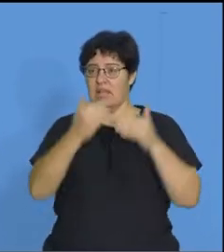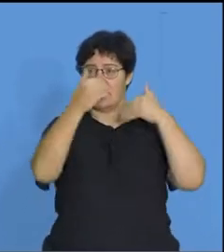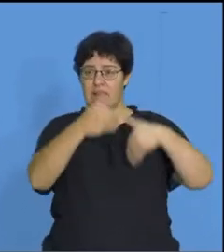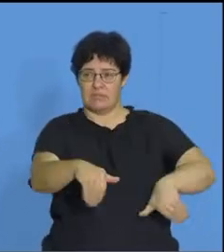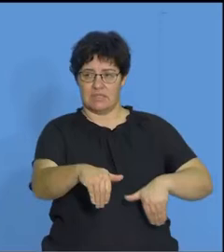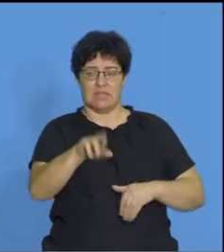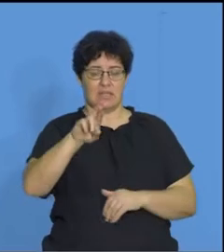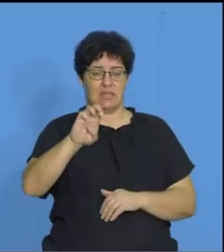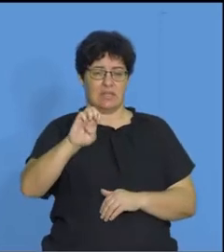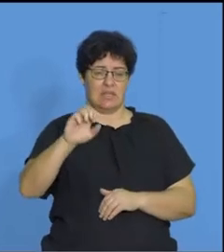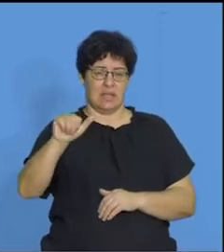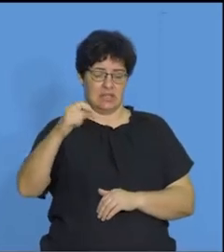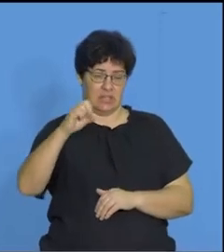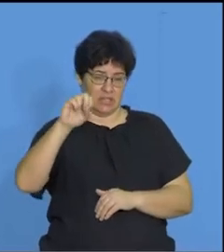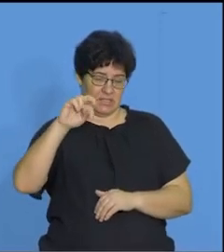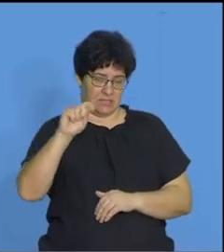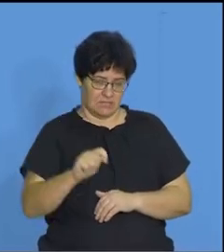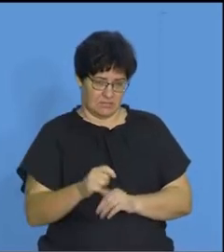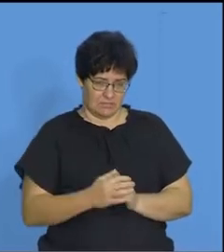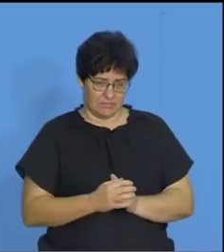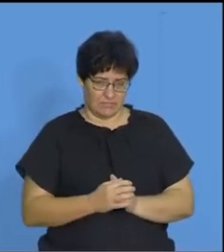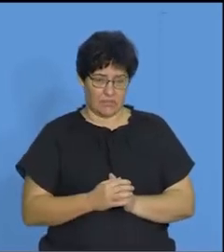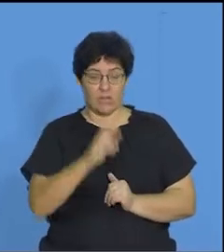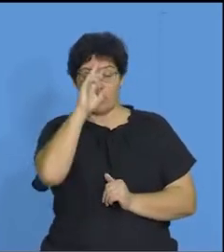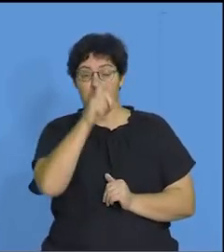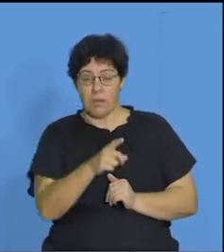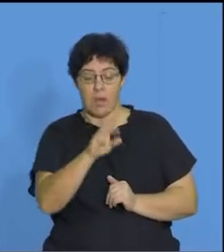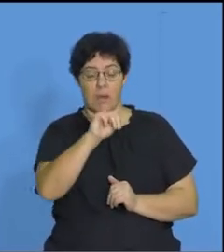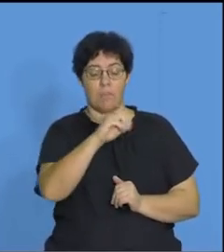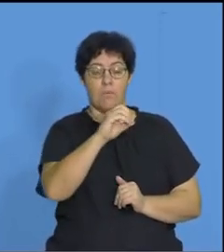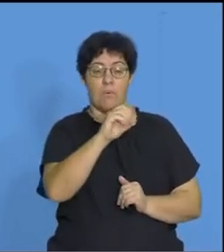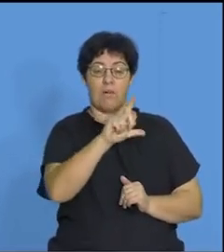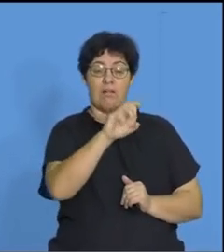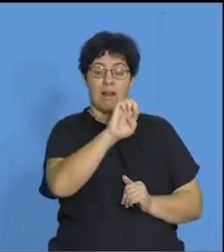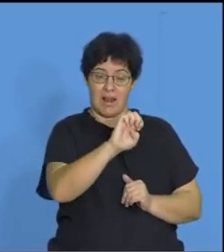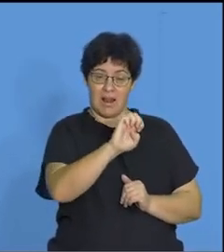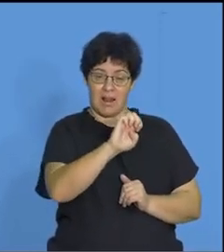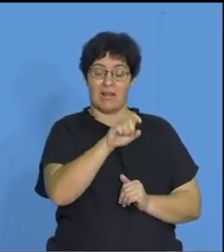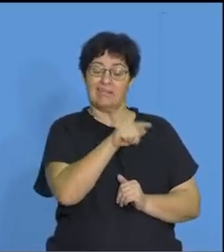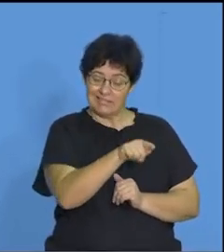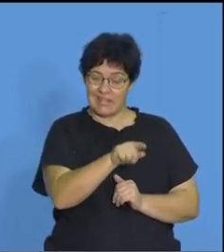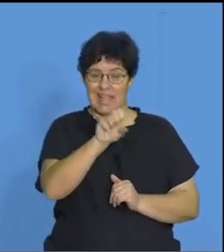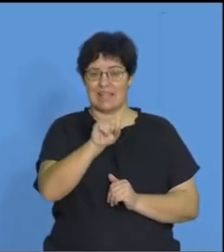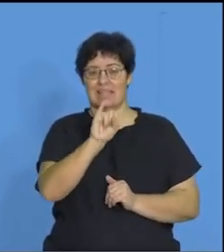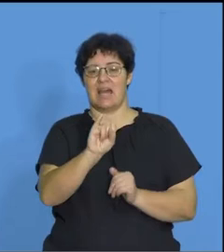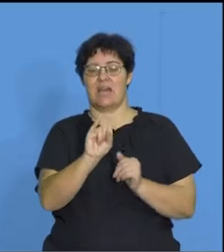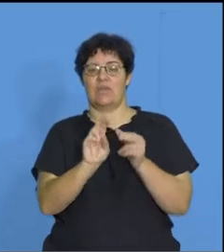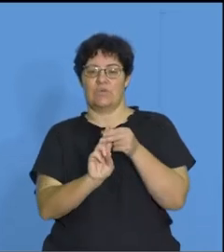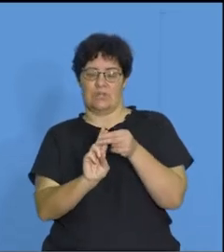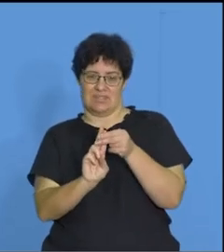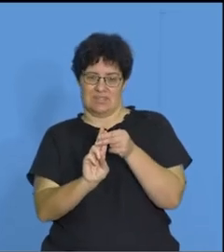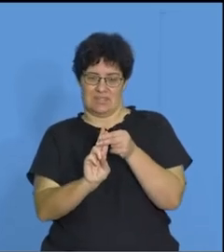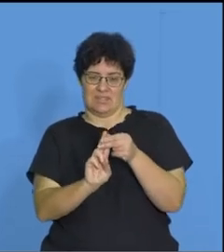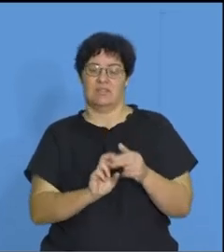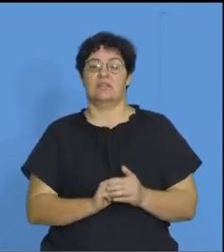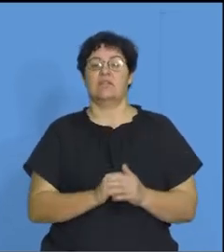Okay, so this is what it's all about. And remember, the mole becomes the SI unit of quantity of matter. So we'll talk a lot about